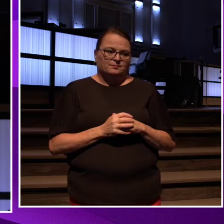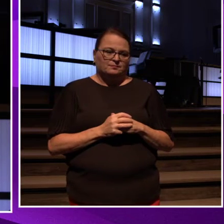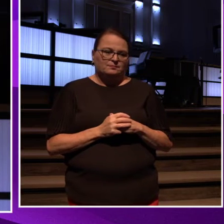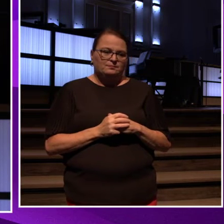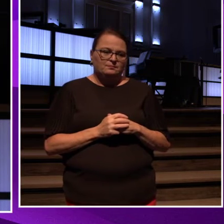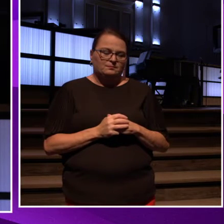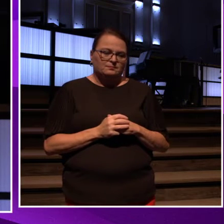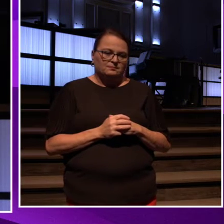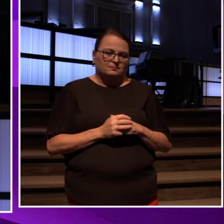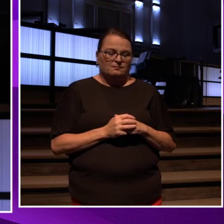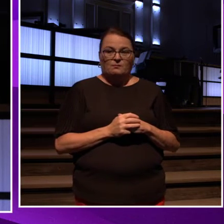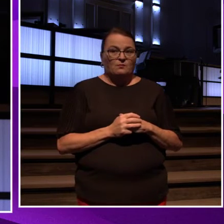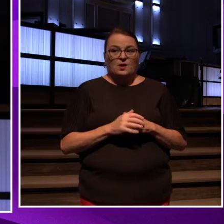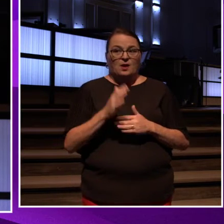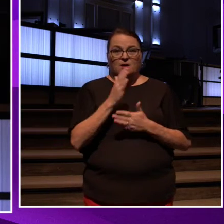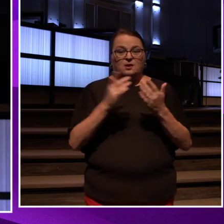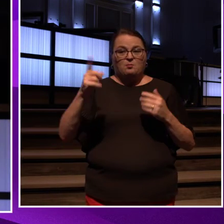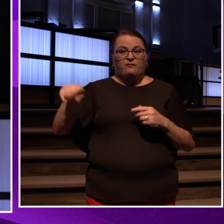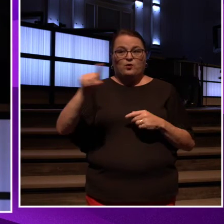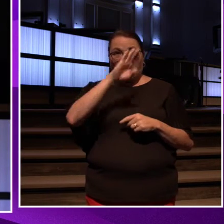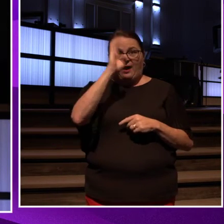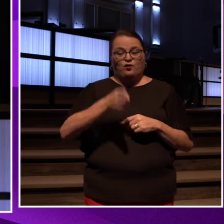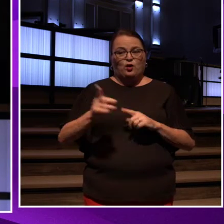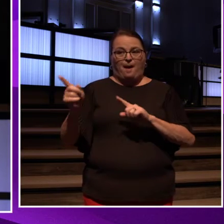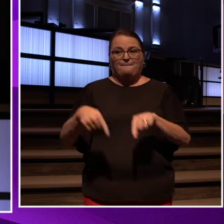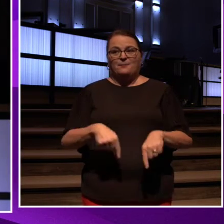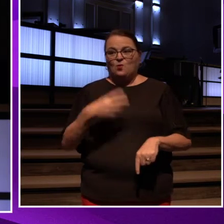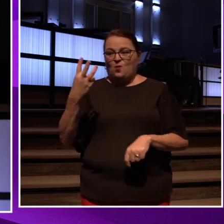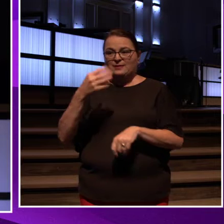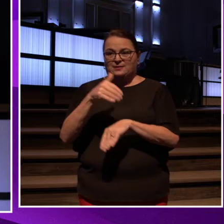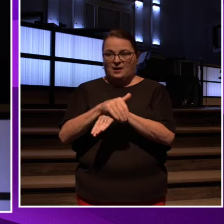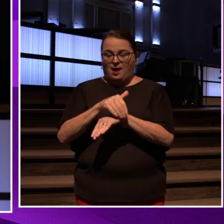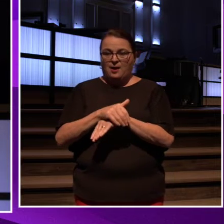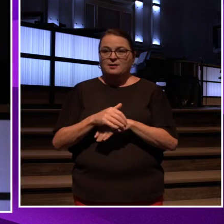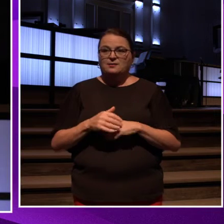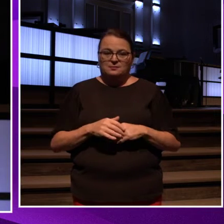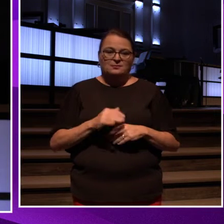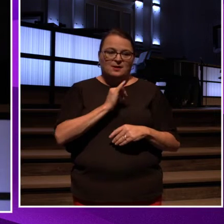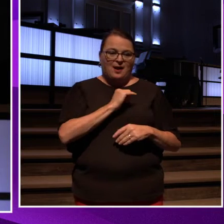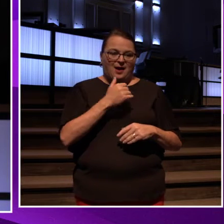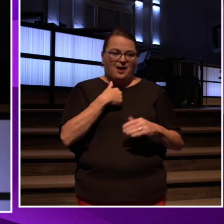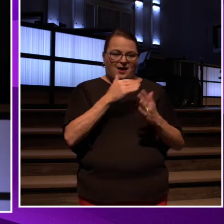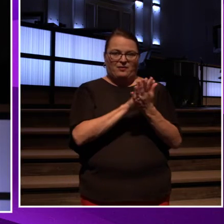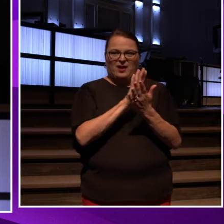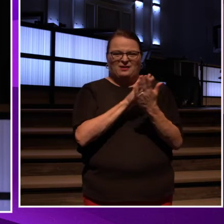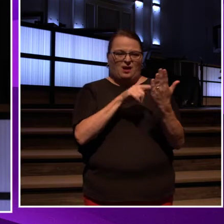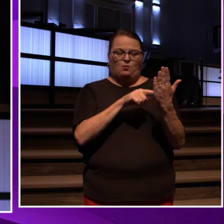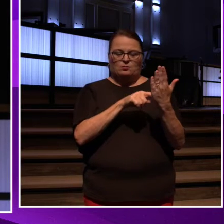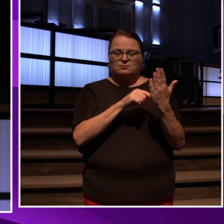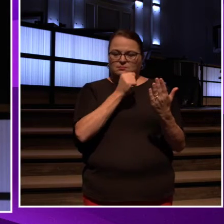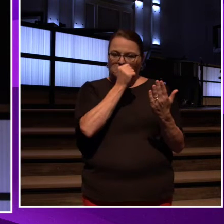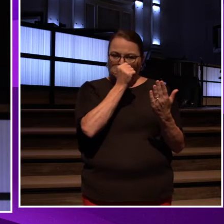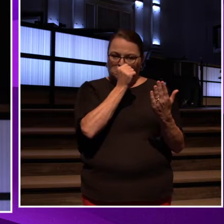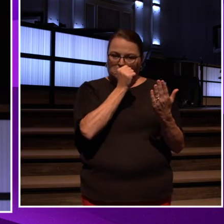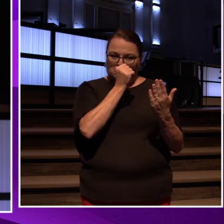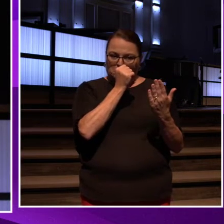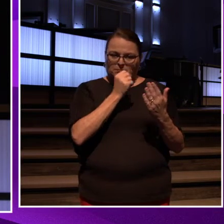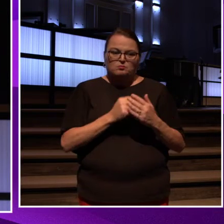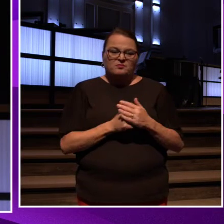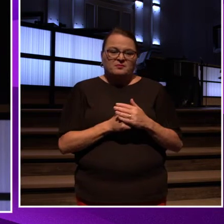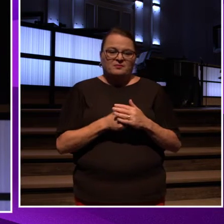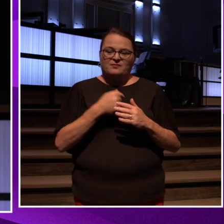Some of you never come to church on Wednesday night. I've got the handout right here in front of me.